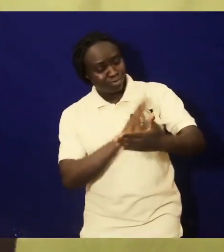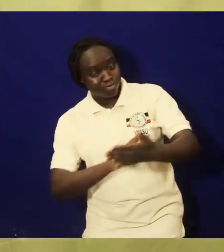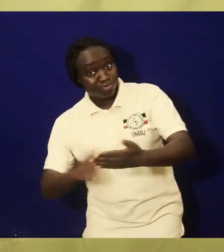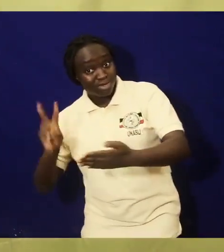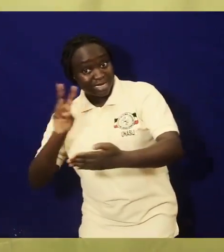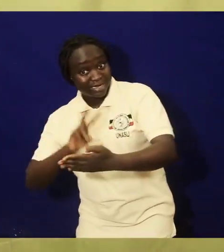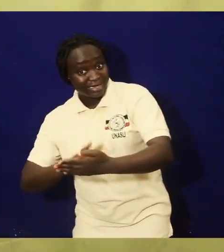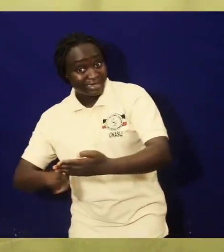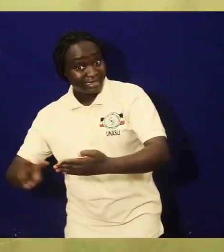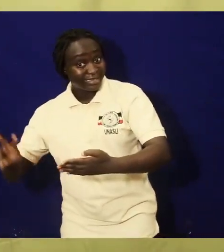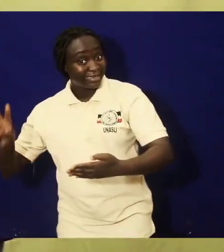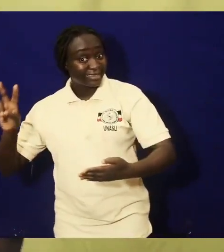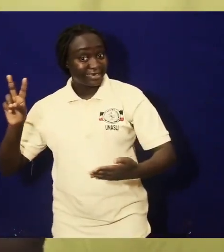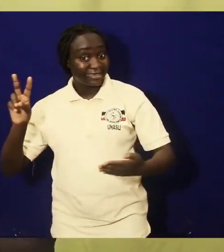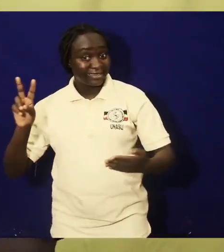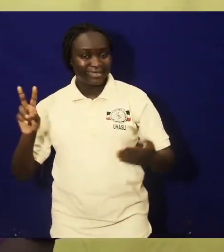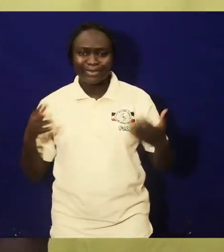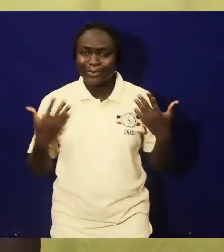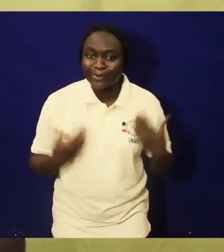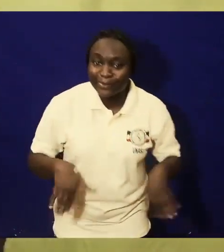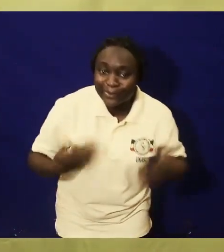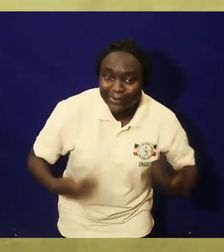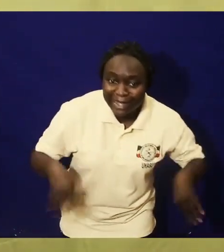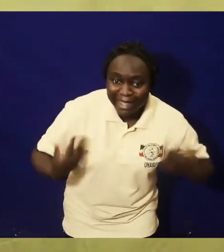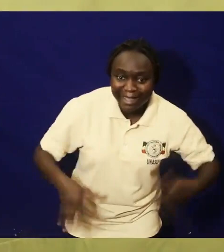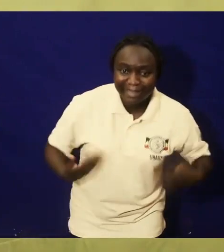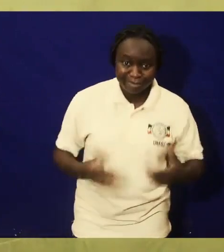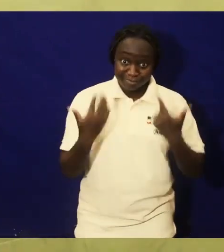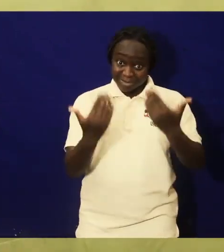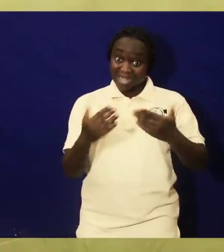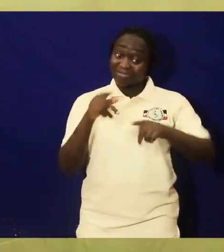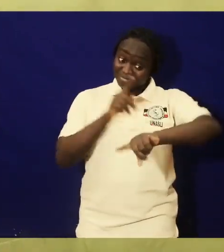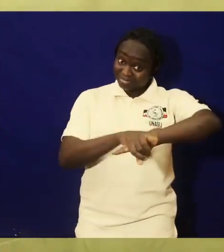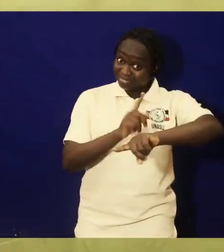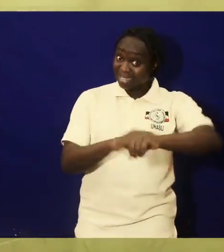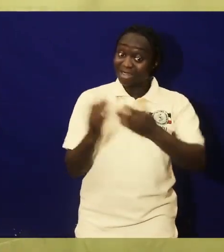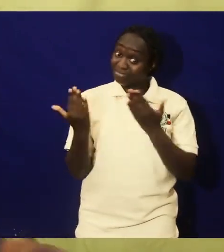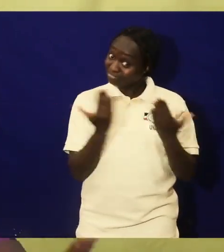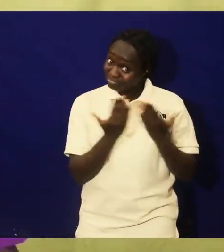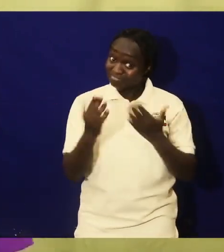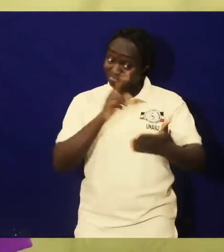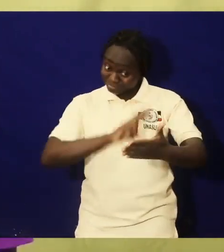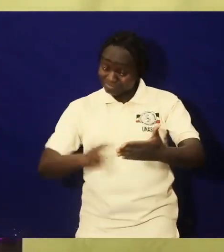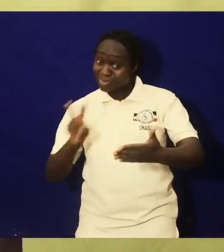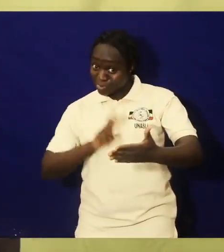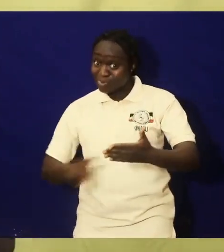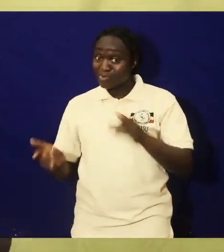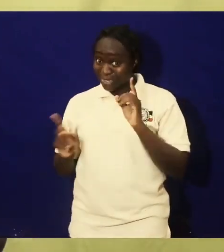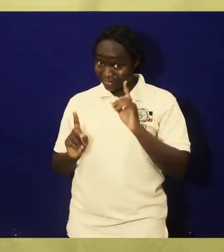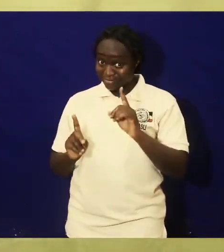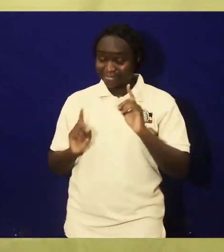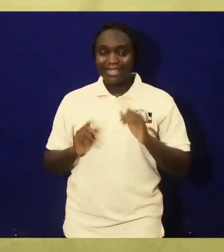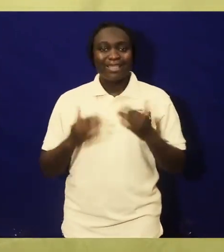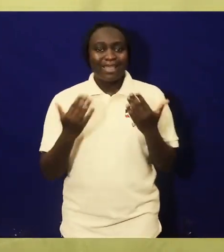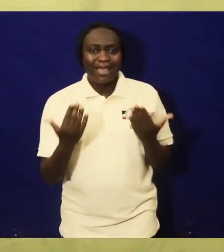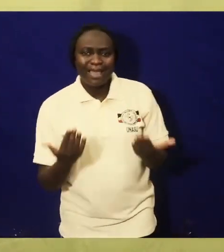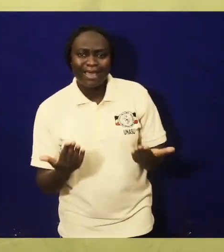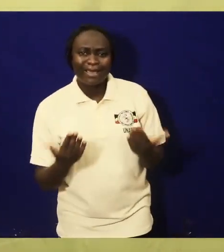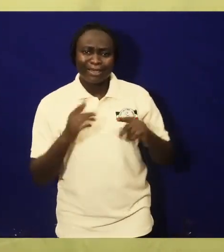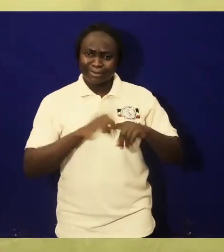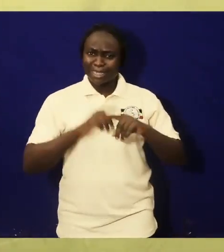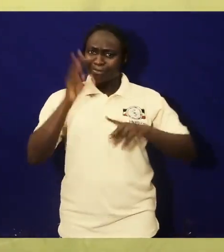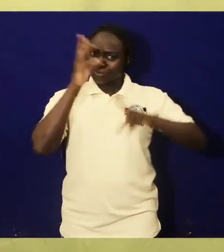Hey, away we go. It's time for reading. So it tells us that it is time to